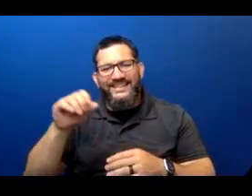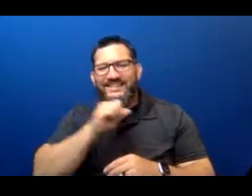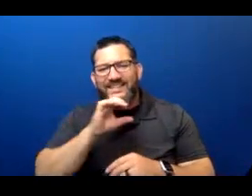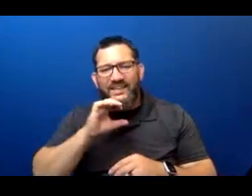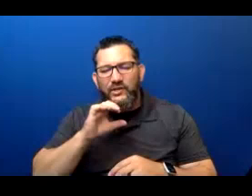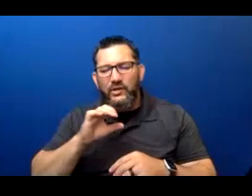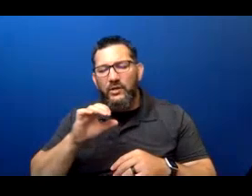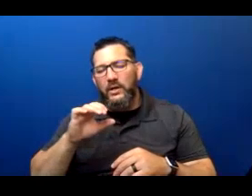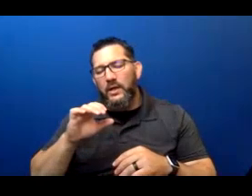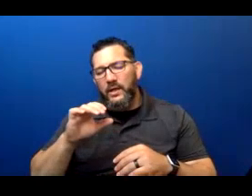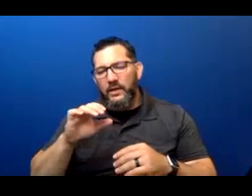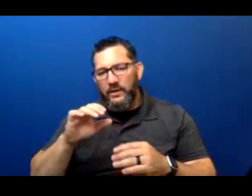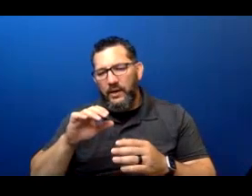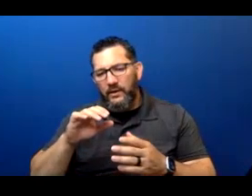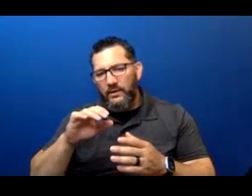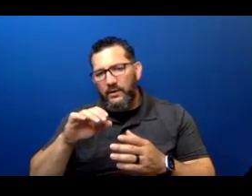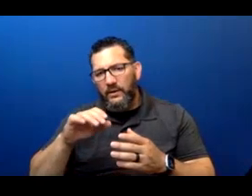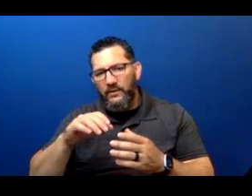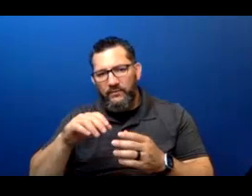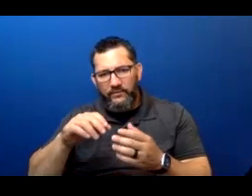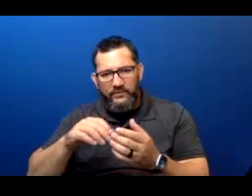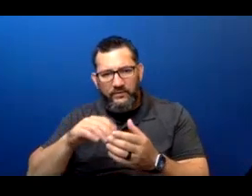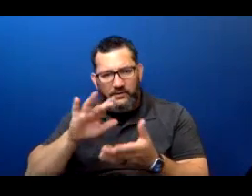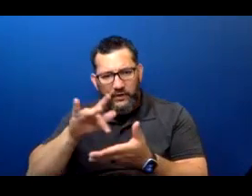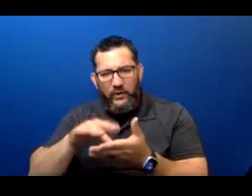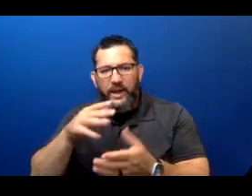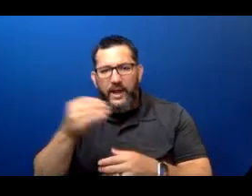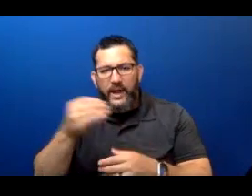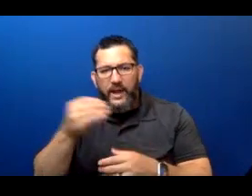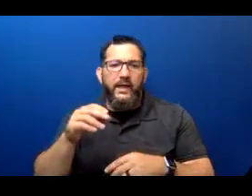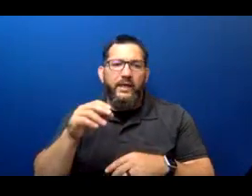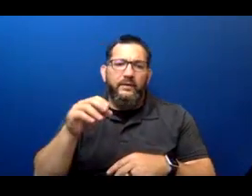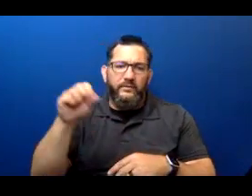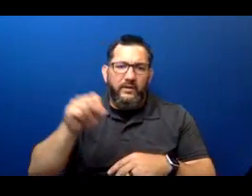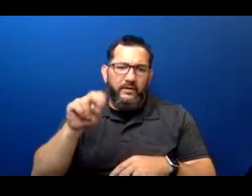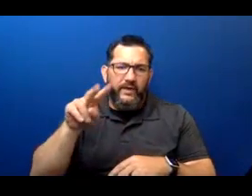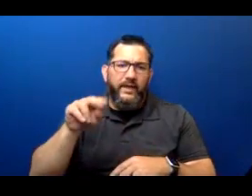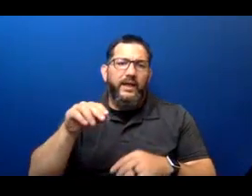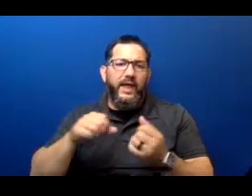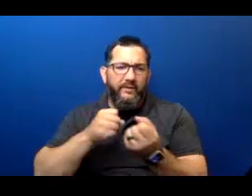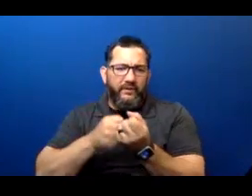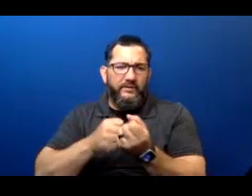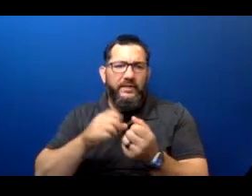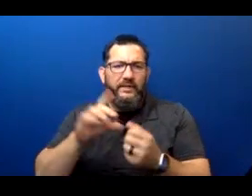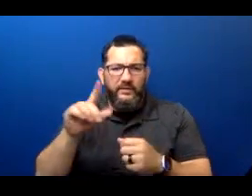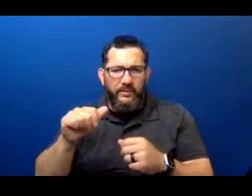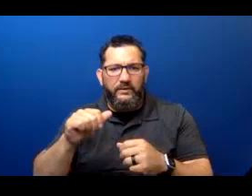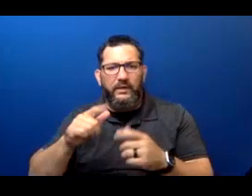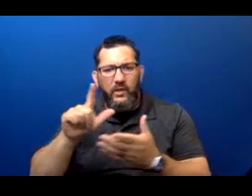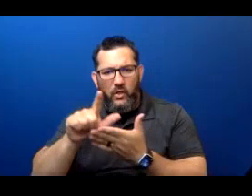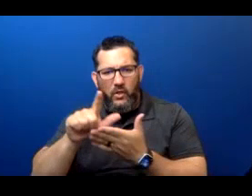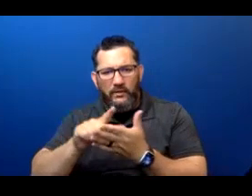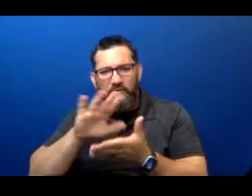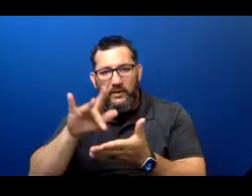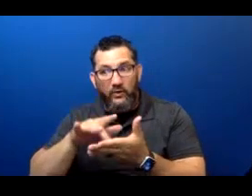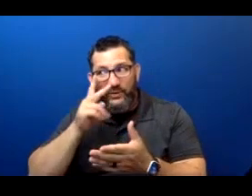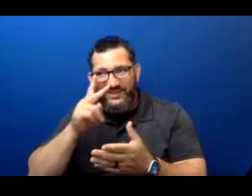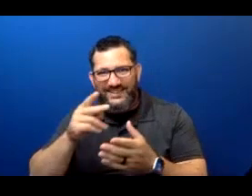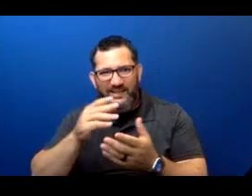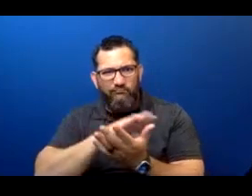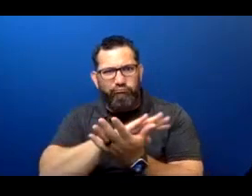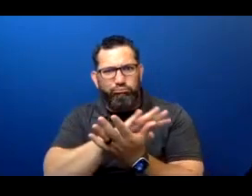Disability Advocacy and Law Center. So as you can see from their names, it was legal representation across